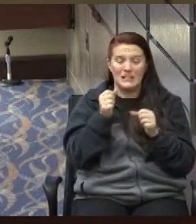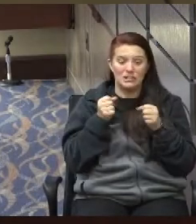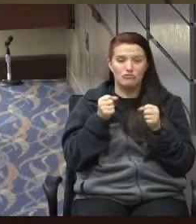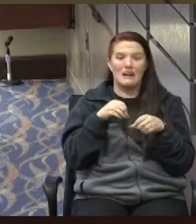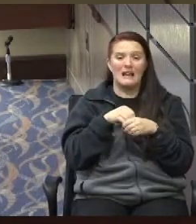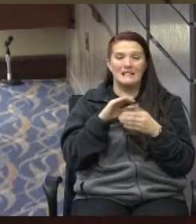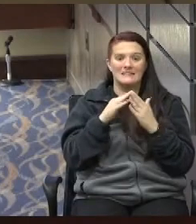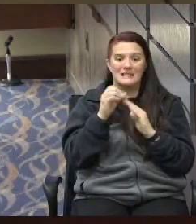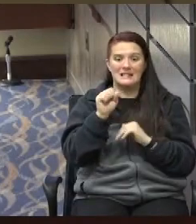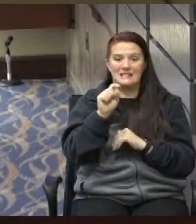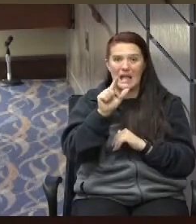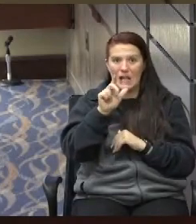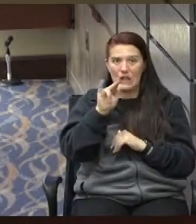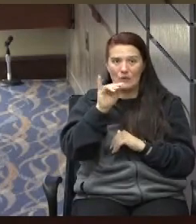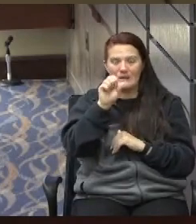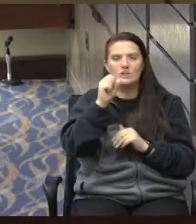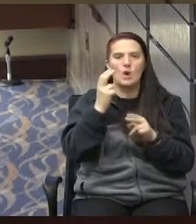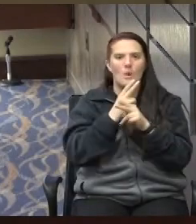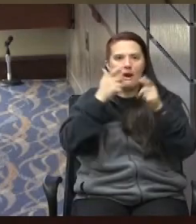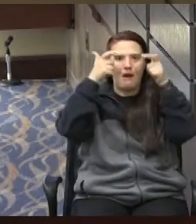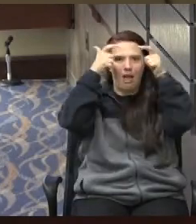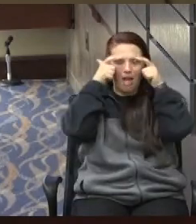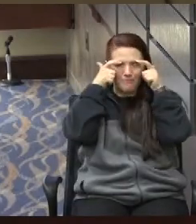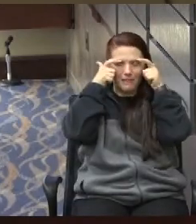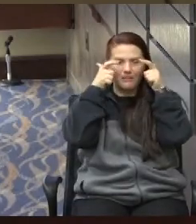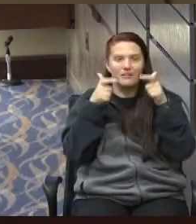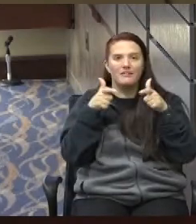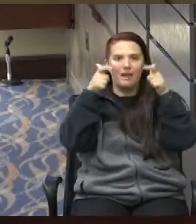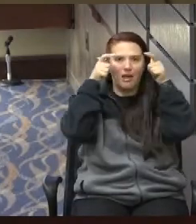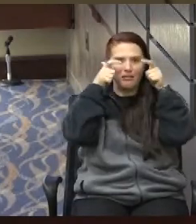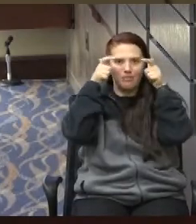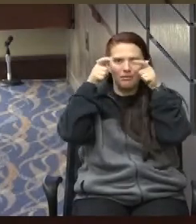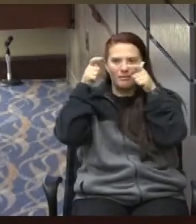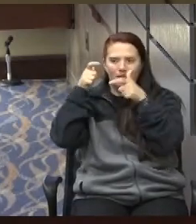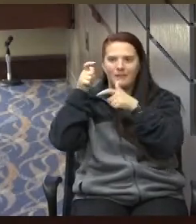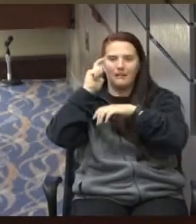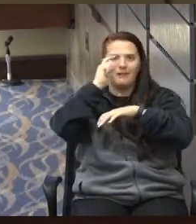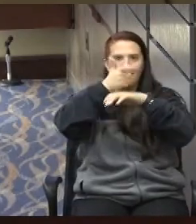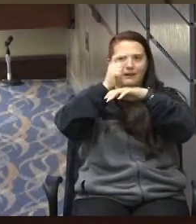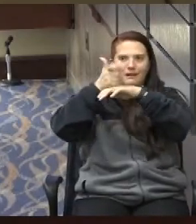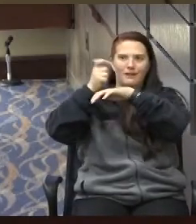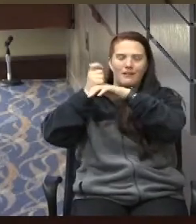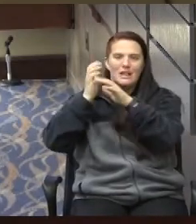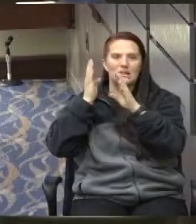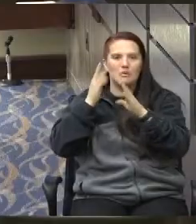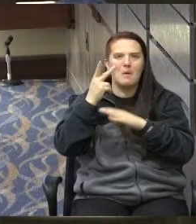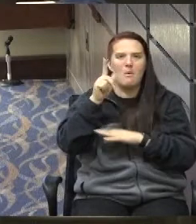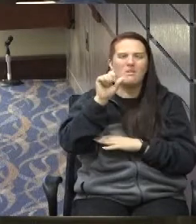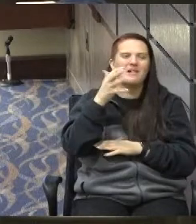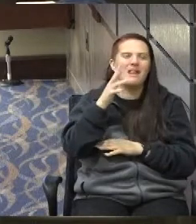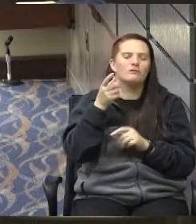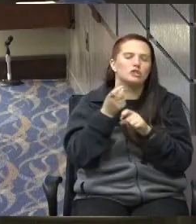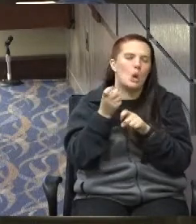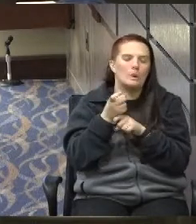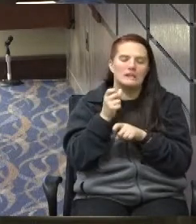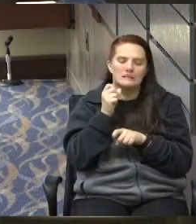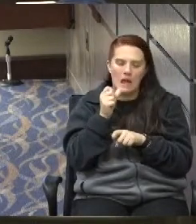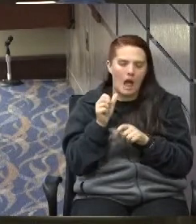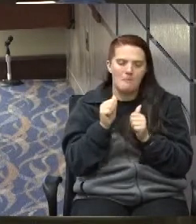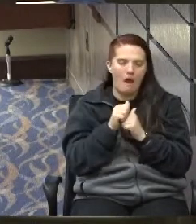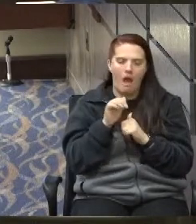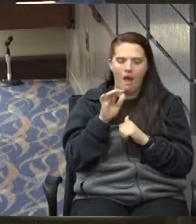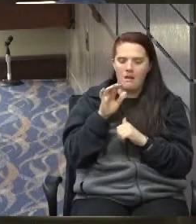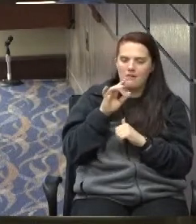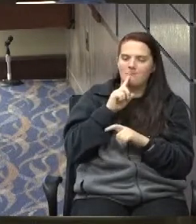St. Louis, wear a helmet. And so there are like helmets attached to all of these street poles, and it's kind of a joke. Like, it's not done by the official